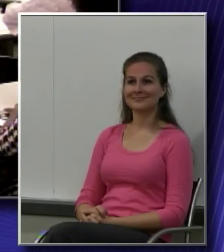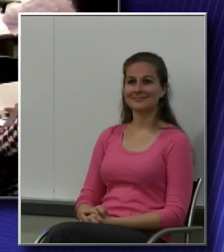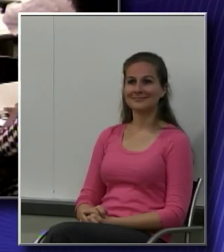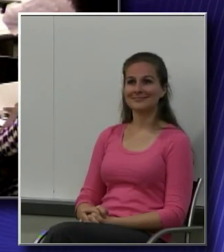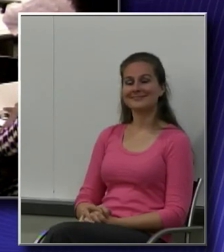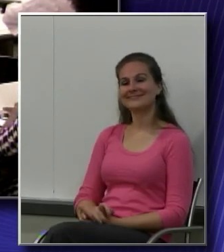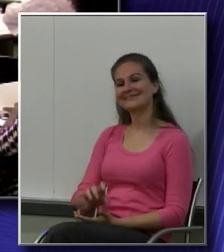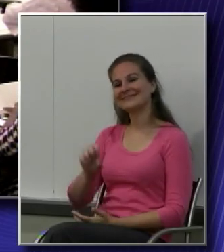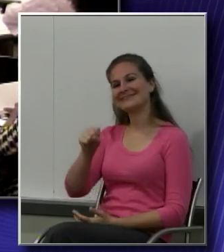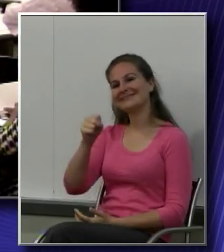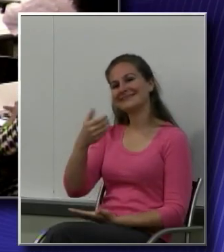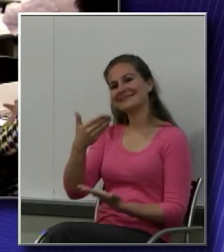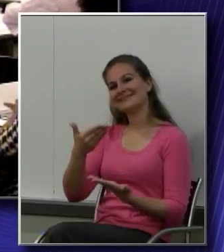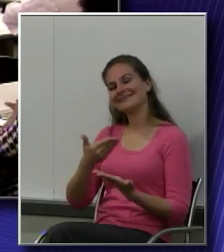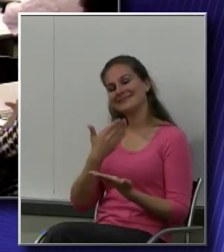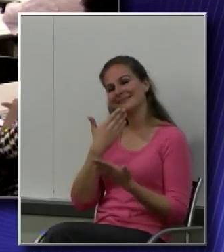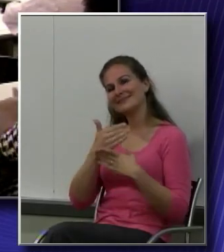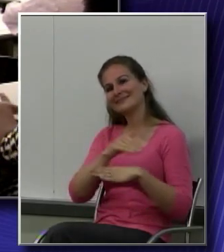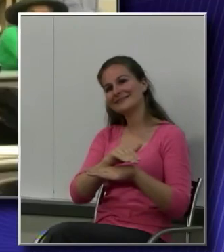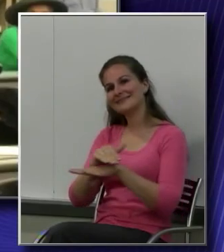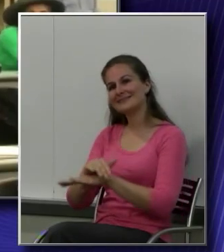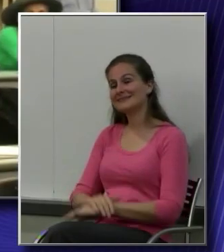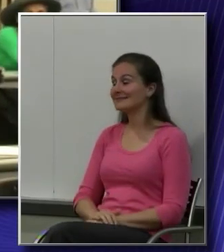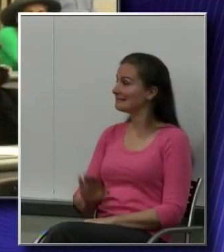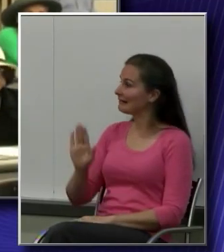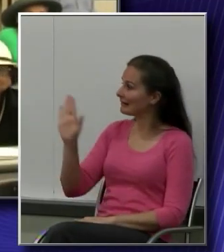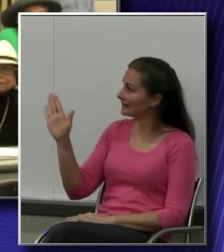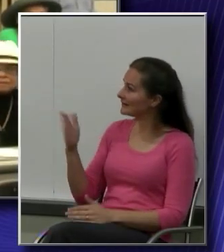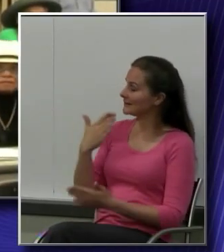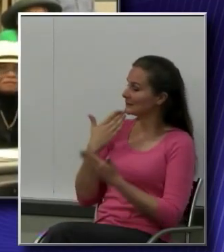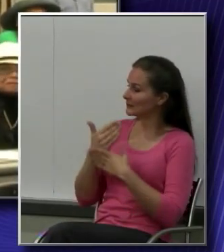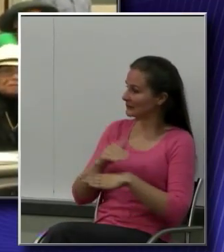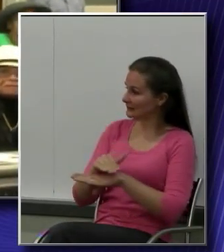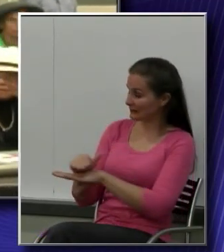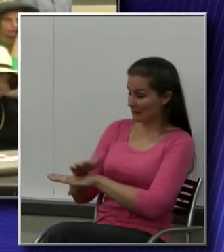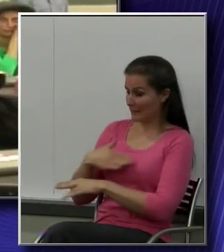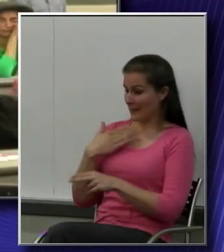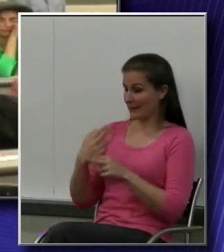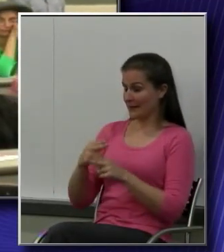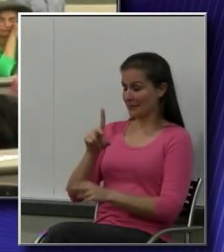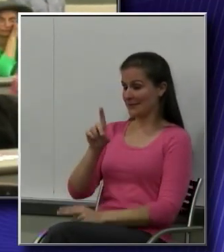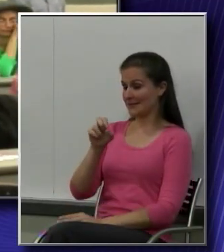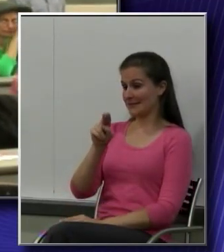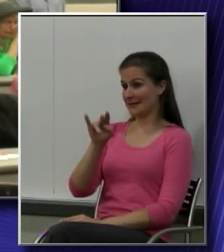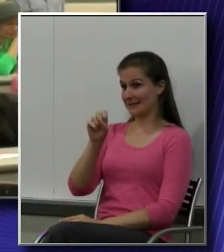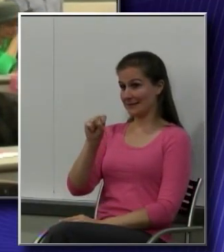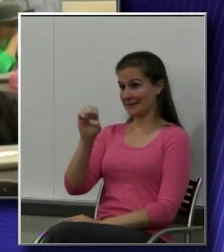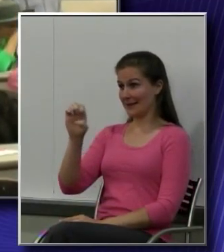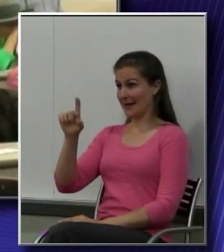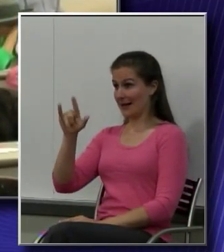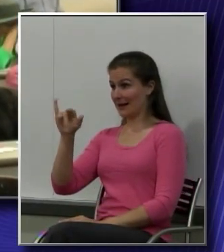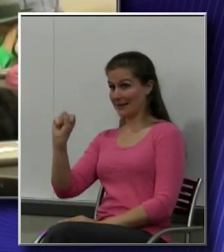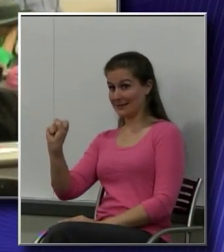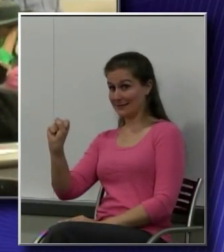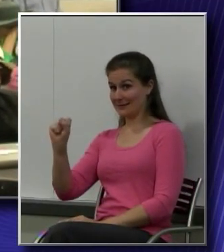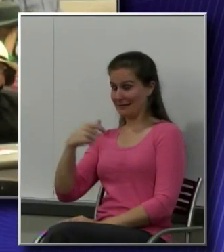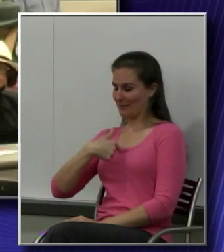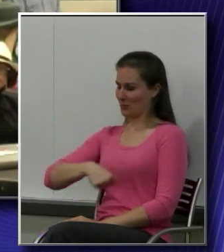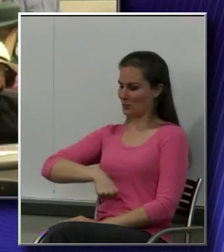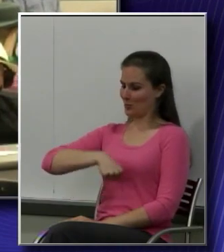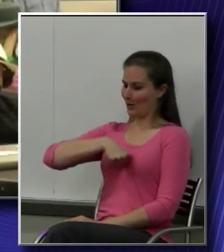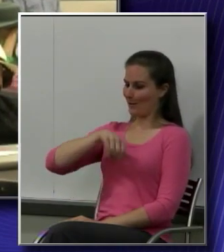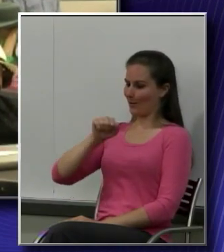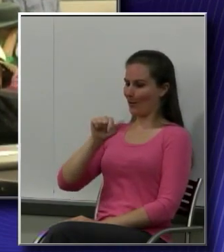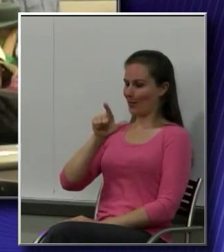Yes, sir. Good evening. Good evening. Hello, everyone. My name is Dennis Ellis, and I'm a proud alumnus of North